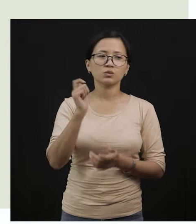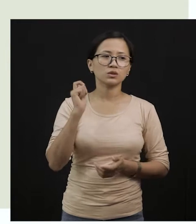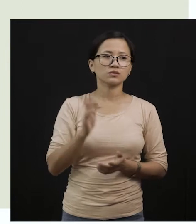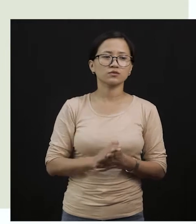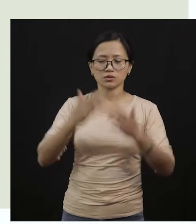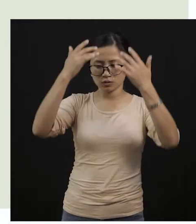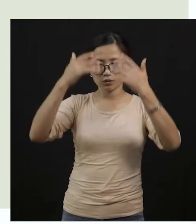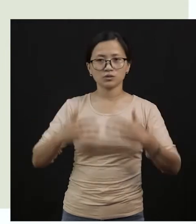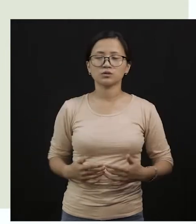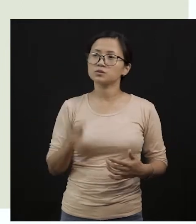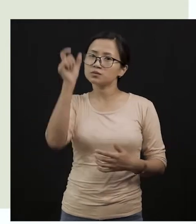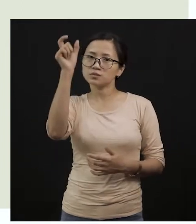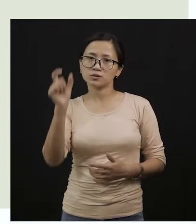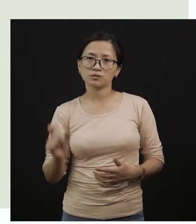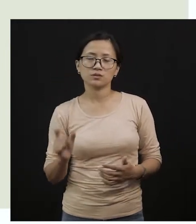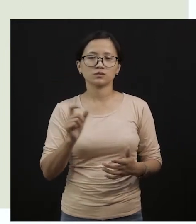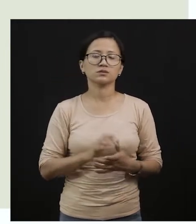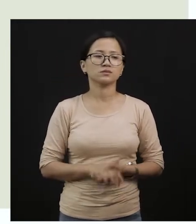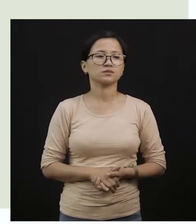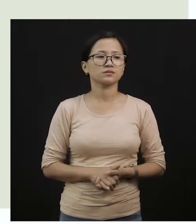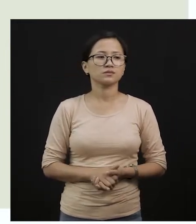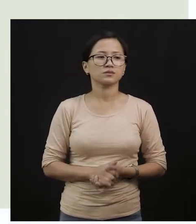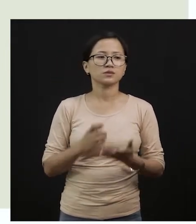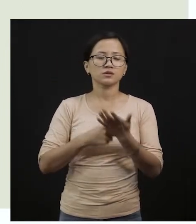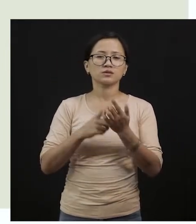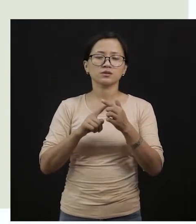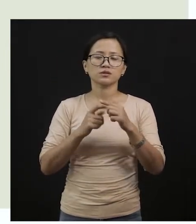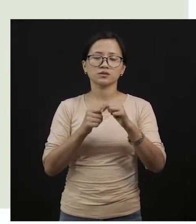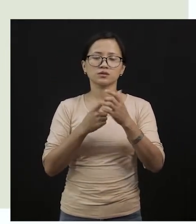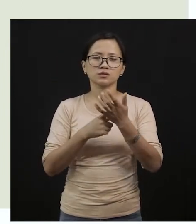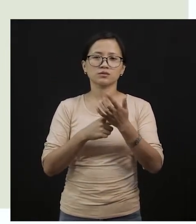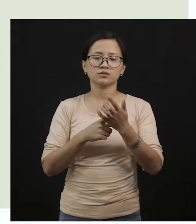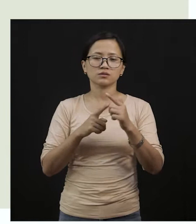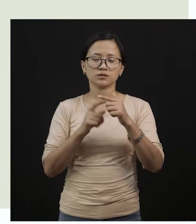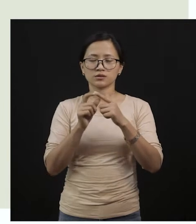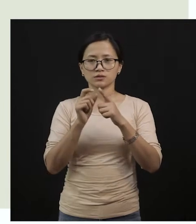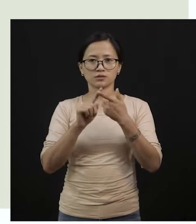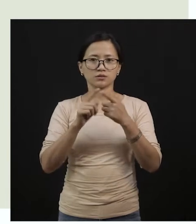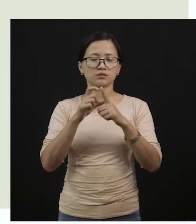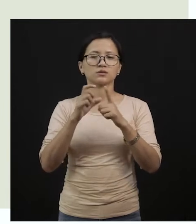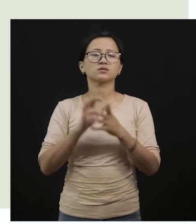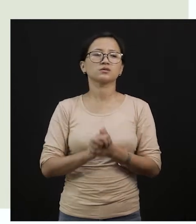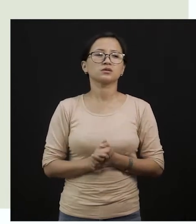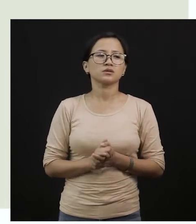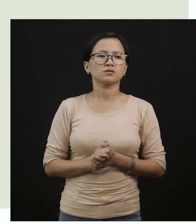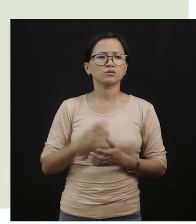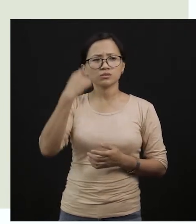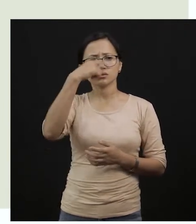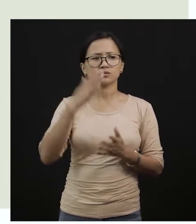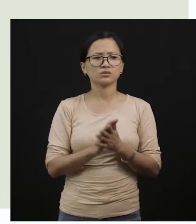who works for humans, right? Retarded, one whose mental or